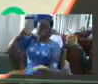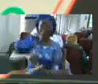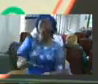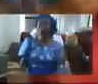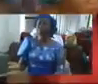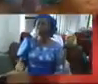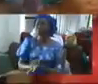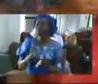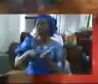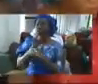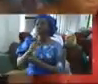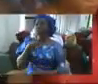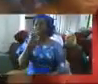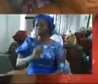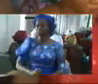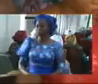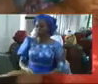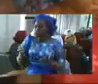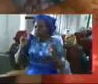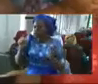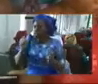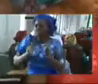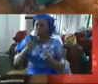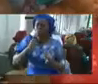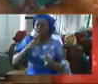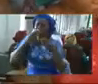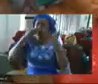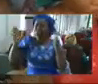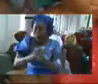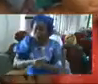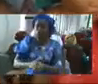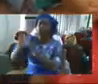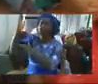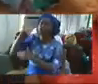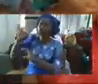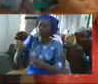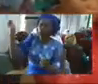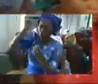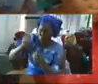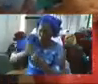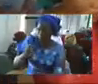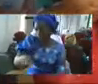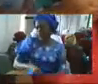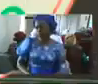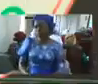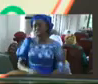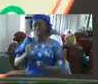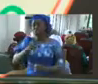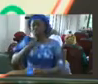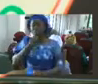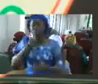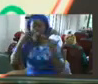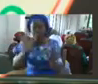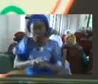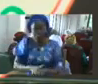If you are grateful, he will do more. If you are ungrateful, he can withdraw what he had given.